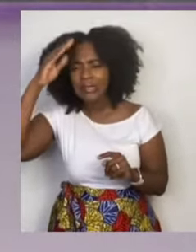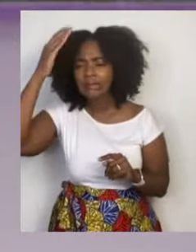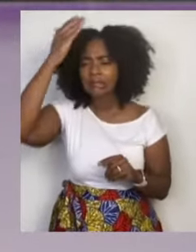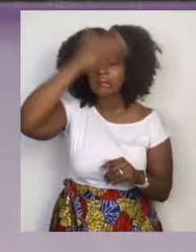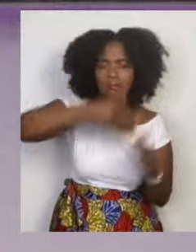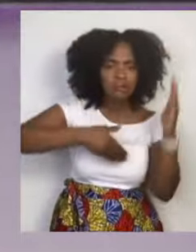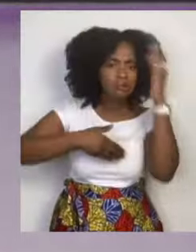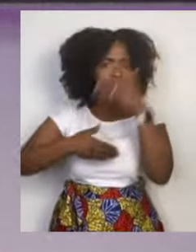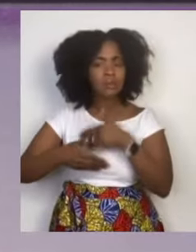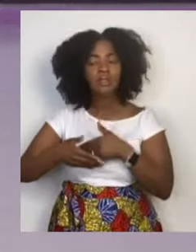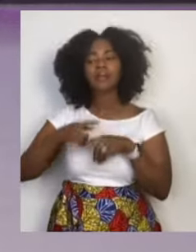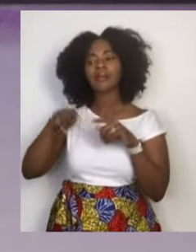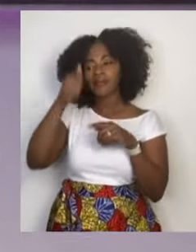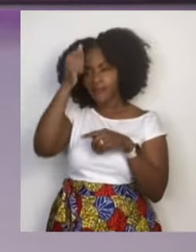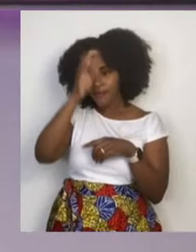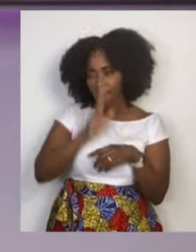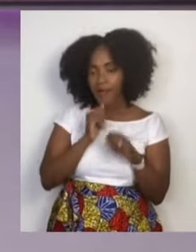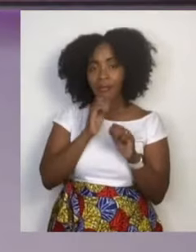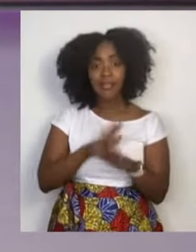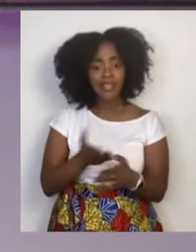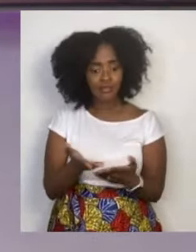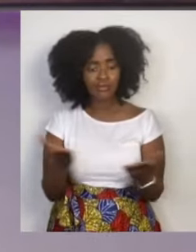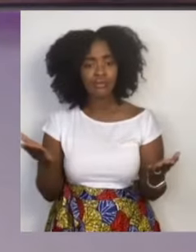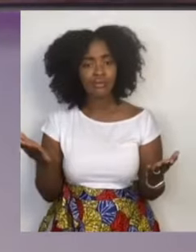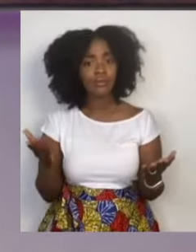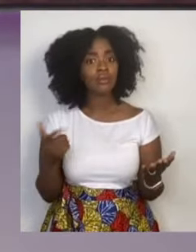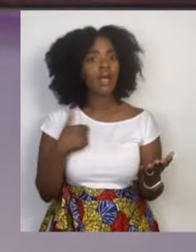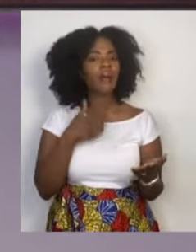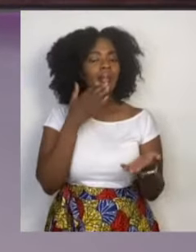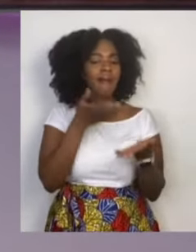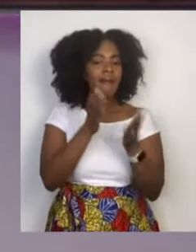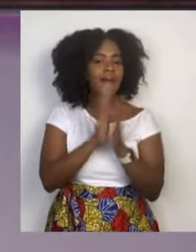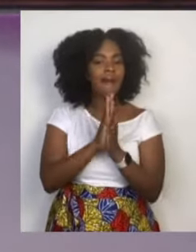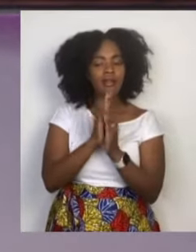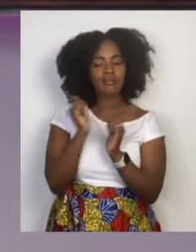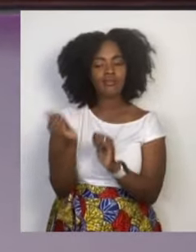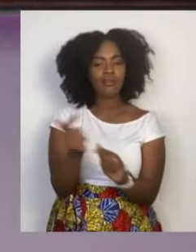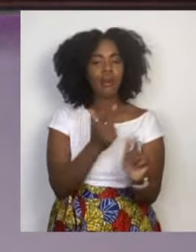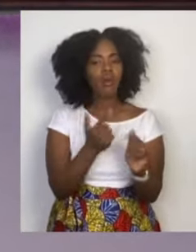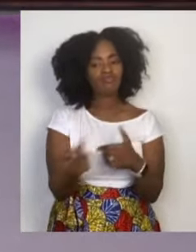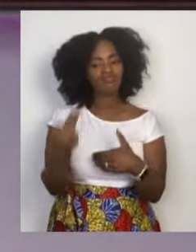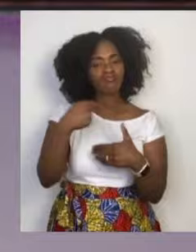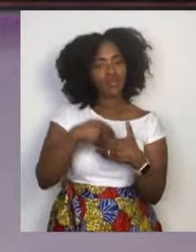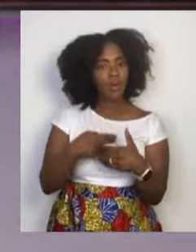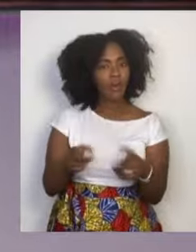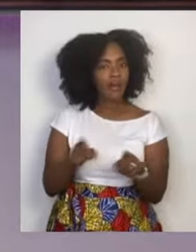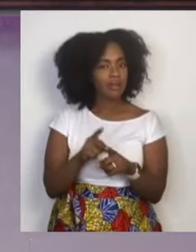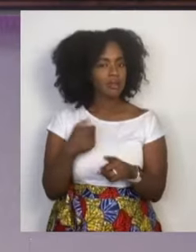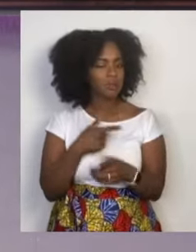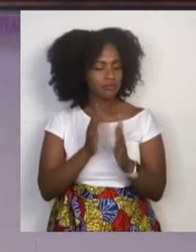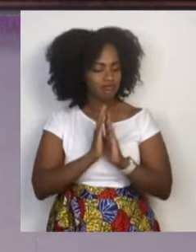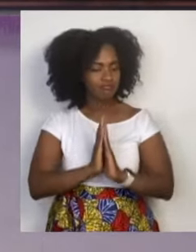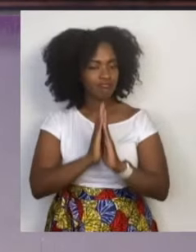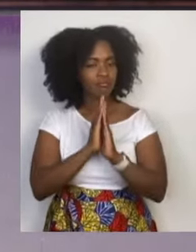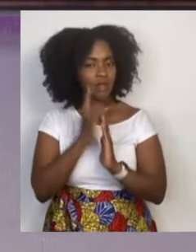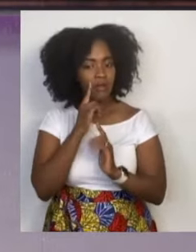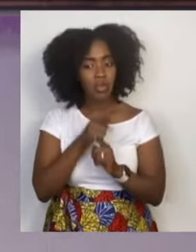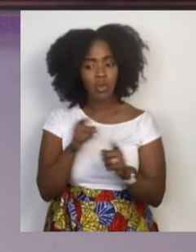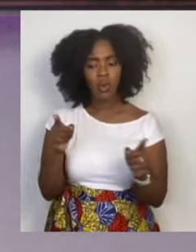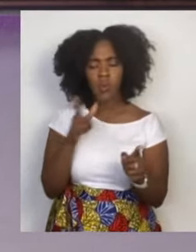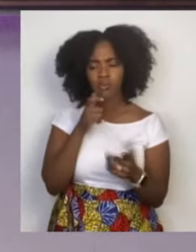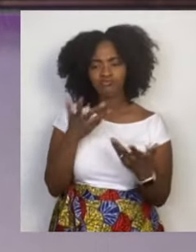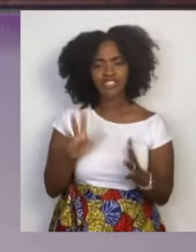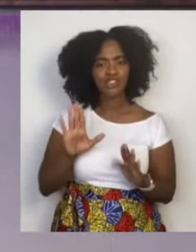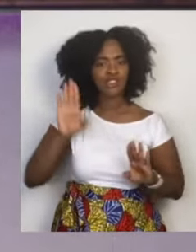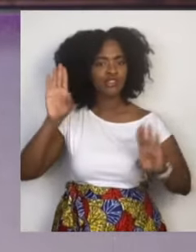over this sanctuary to join me as I pray with these who have lifted their hands. I want you to just say,